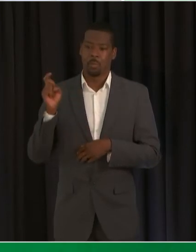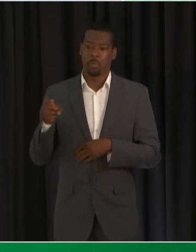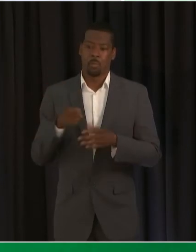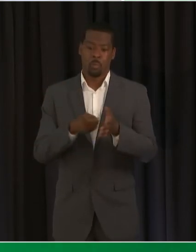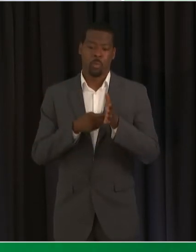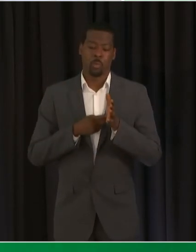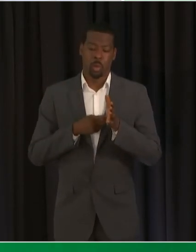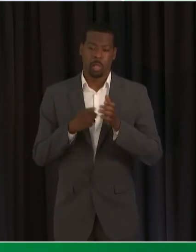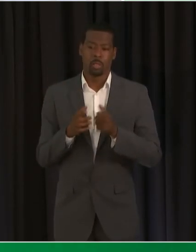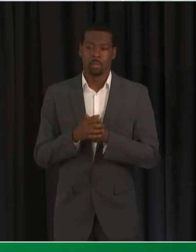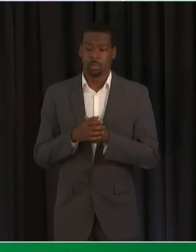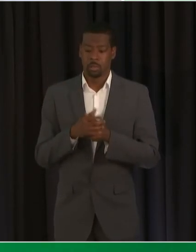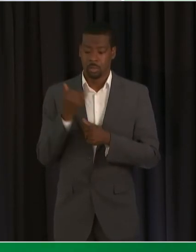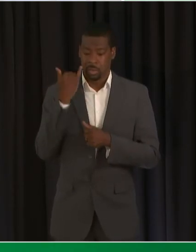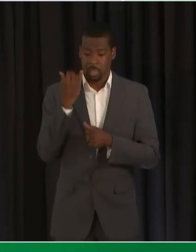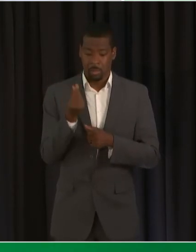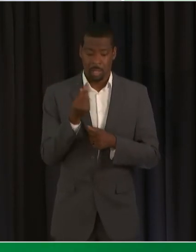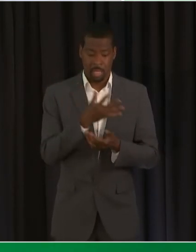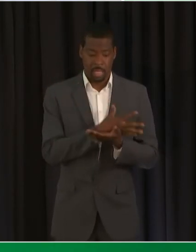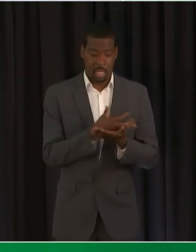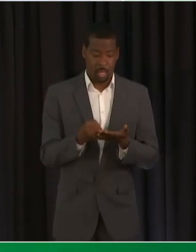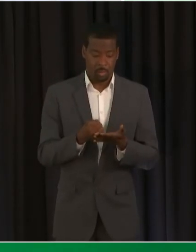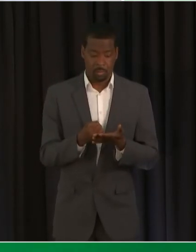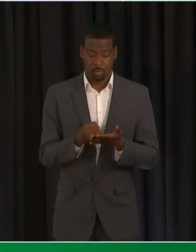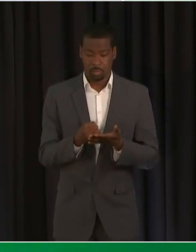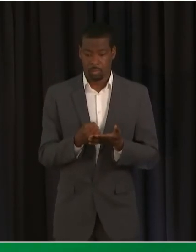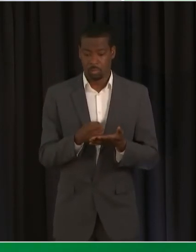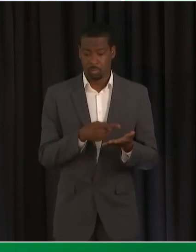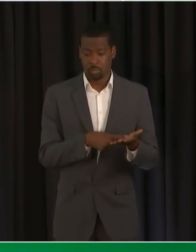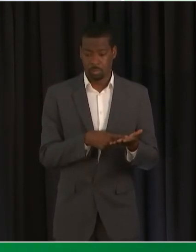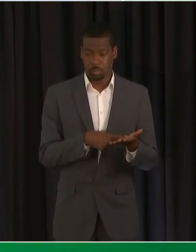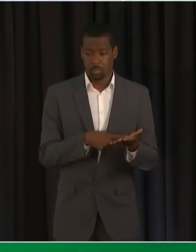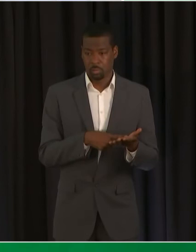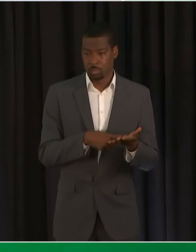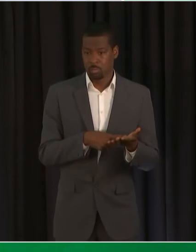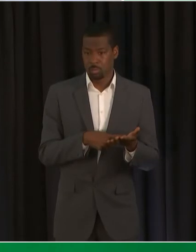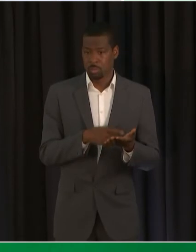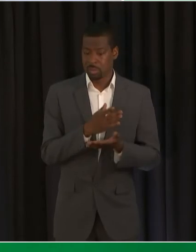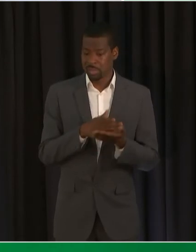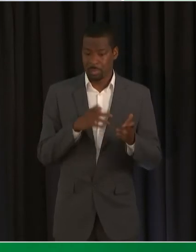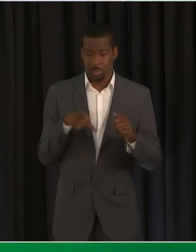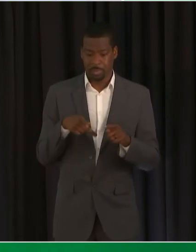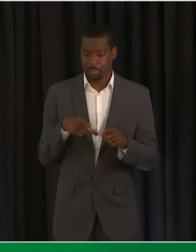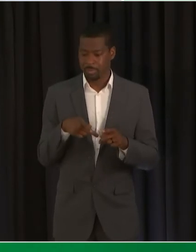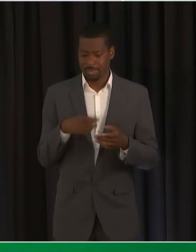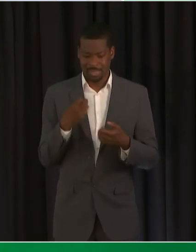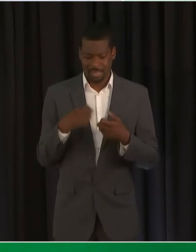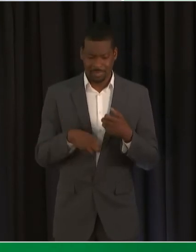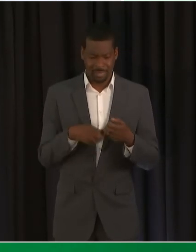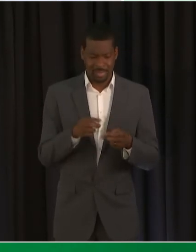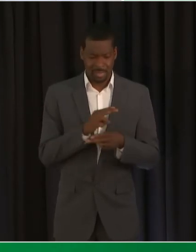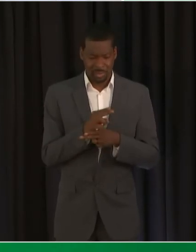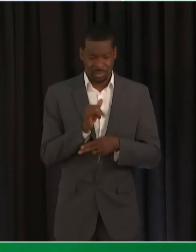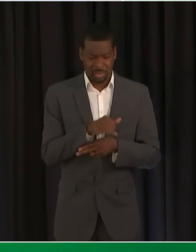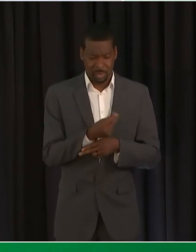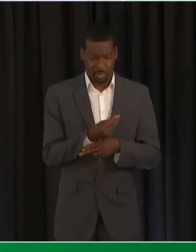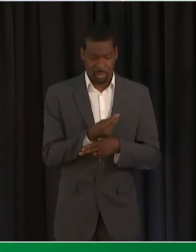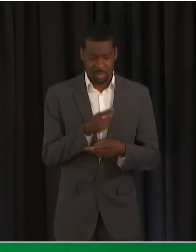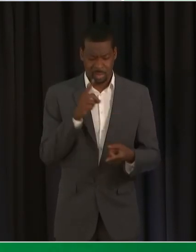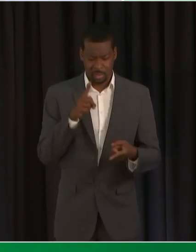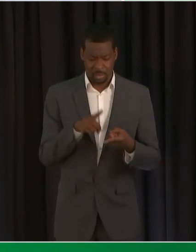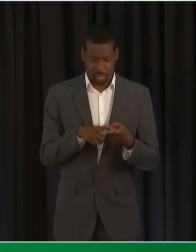have to do that. So now you use up all the money. And some people had a hard time using up all the PPP money. So I said, well,